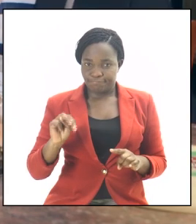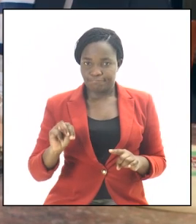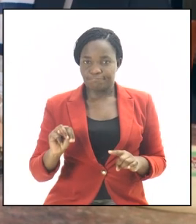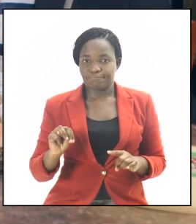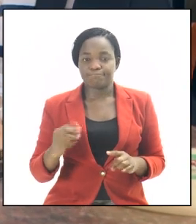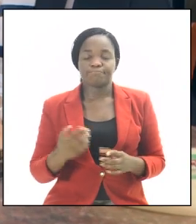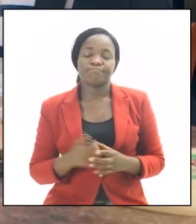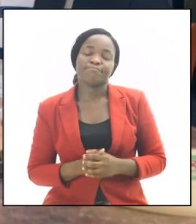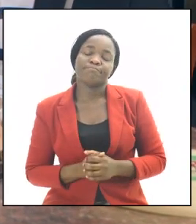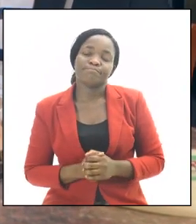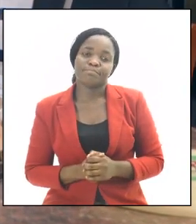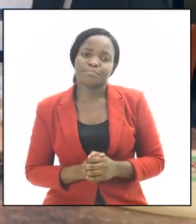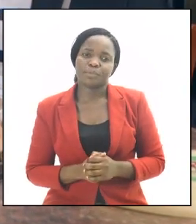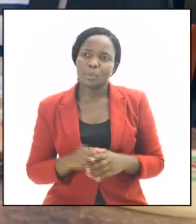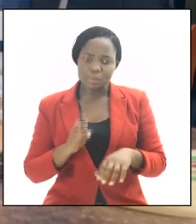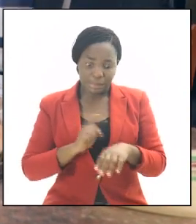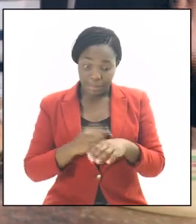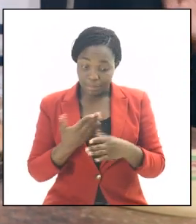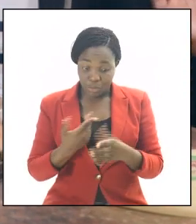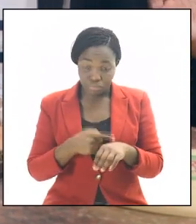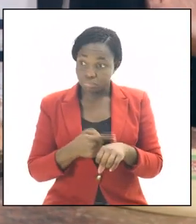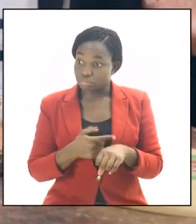still divide it by 2.